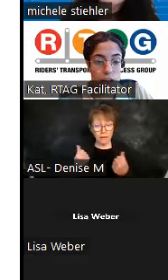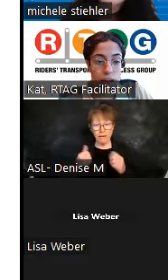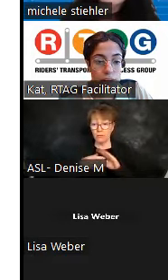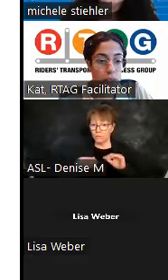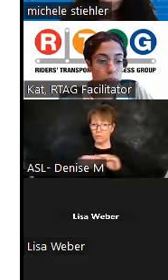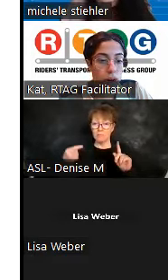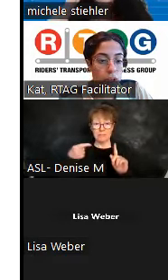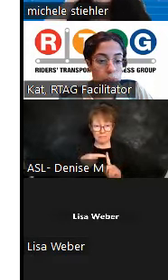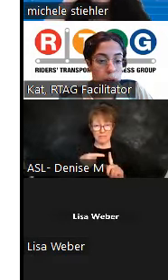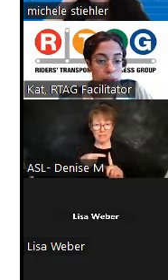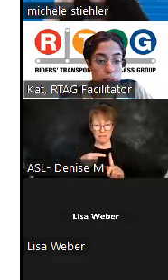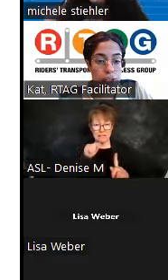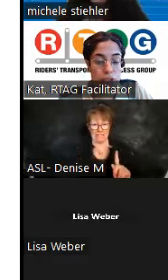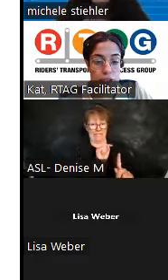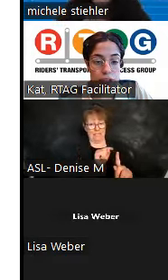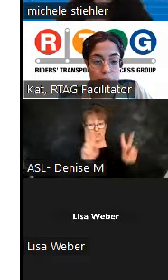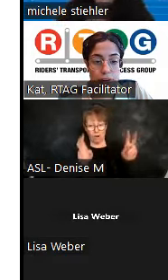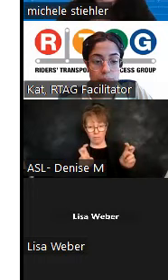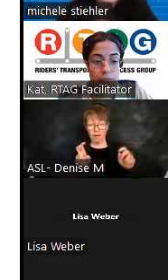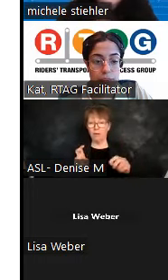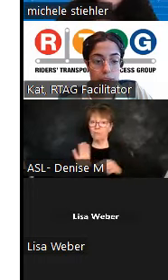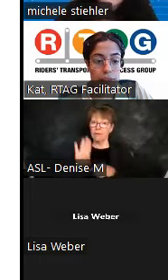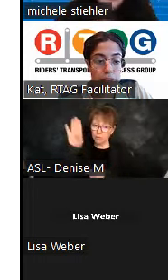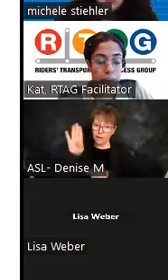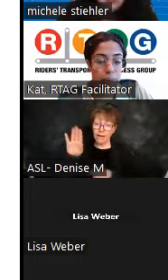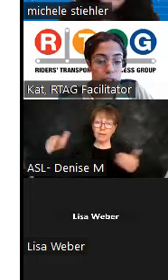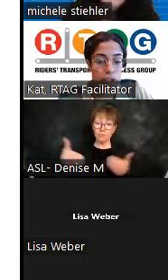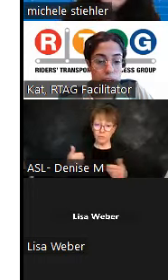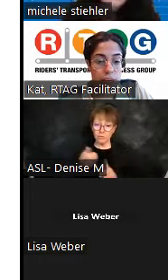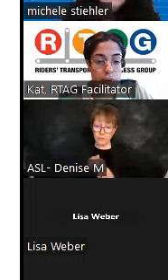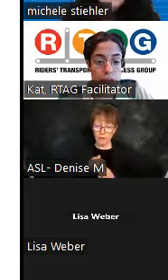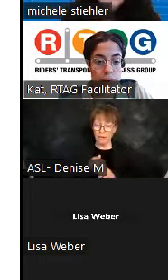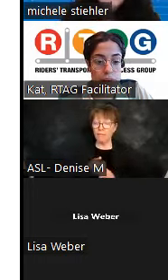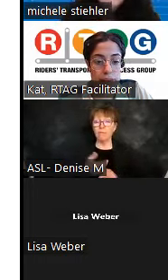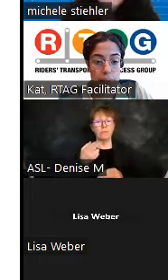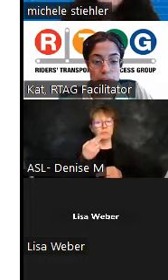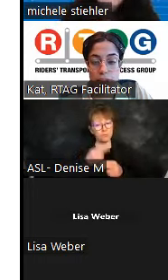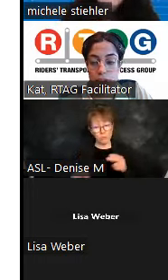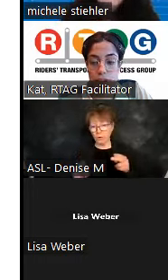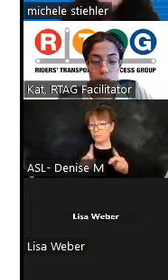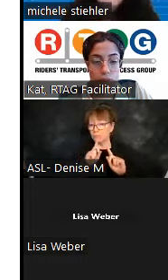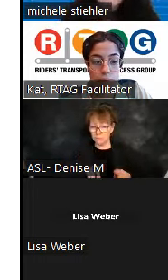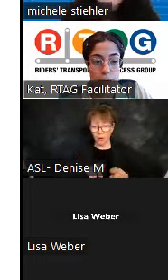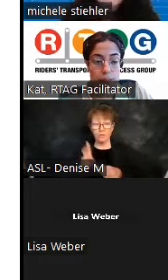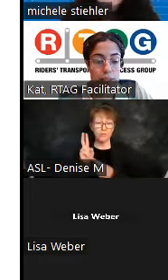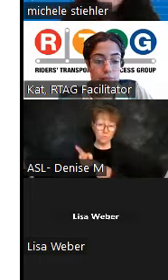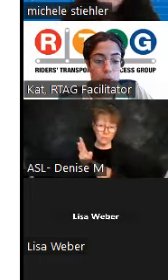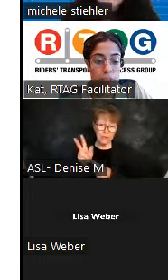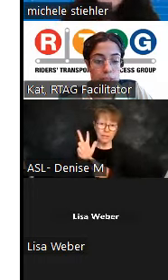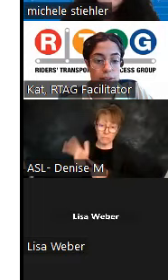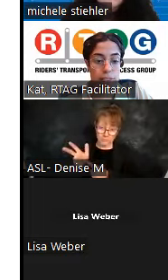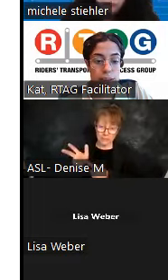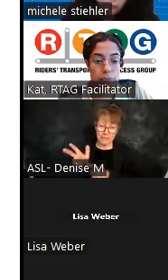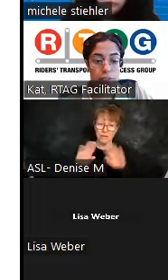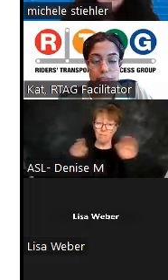and raise your hand when called upon. Introduce yourself very briefly. Please try to keep your response limited to 2 to 3 minutes and